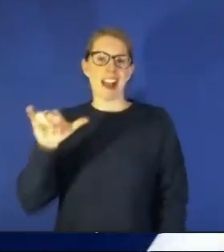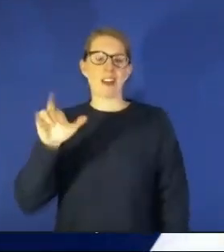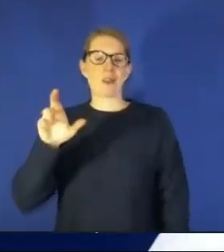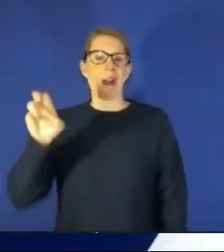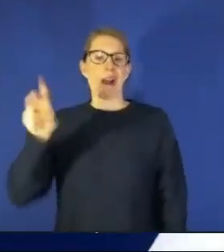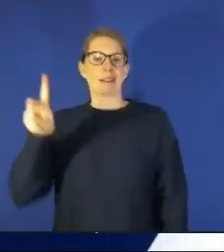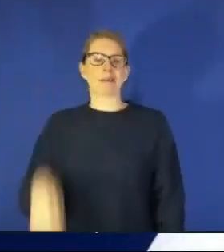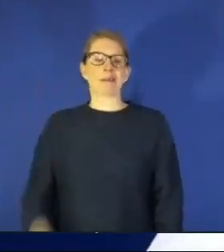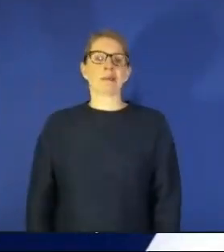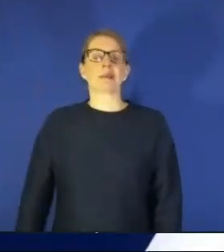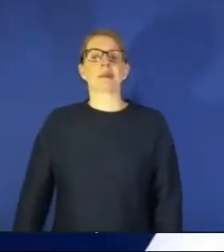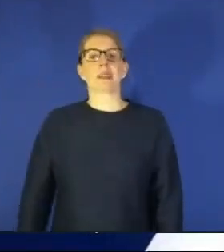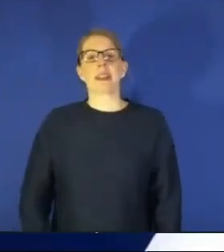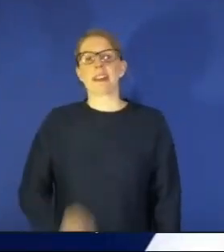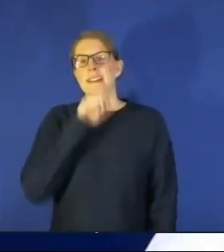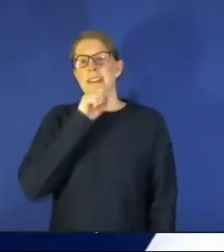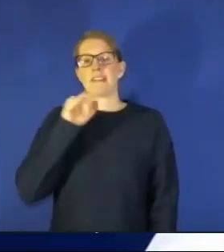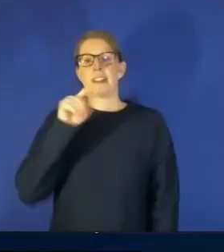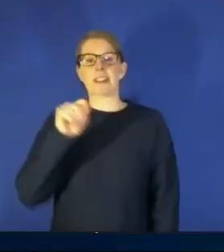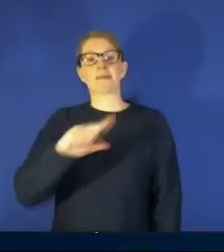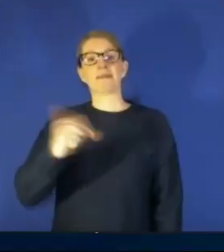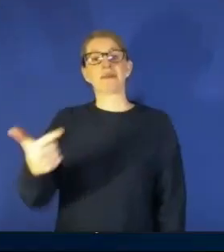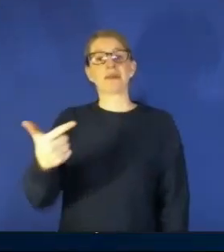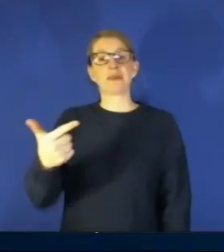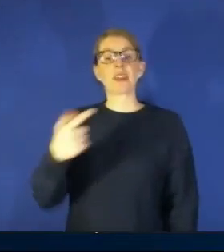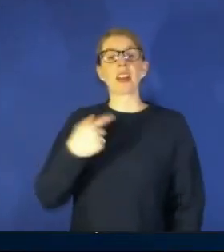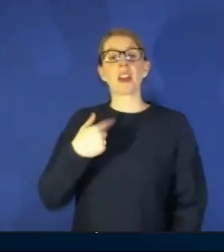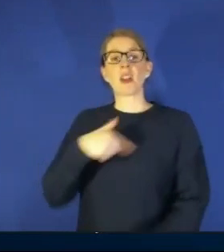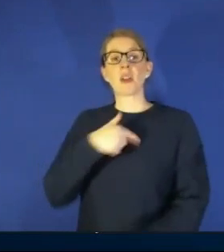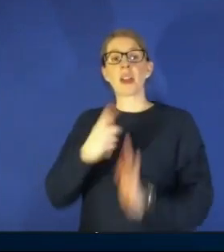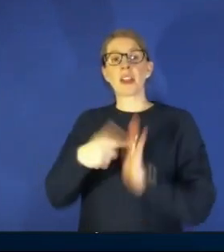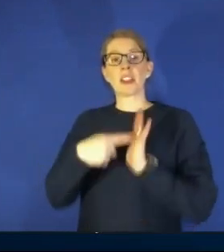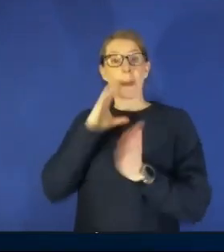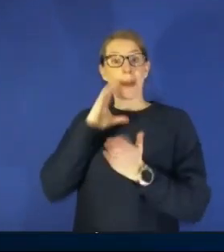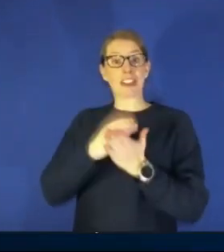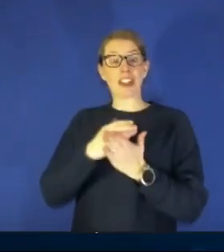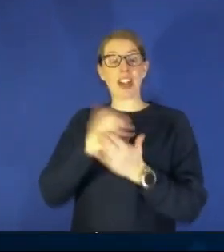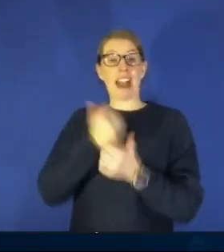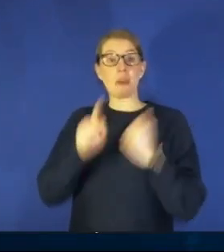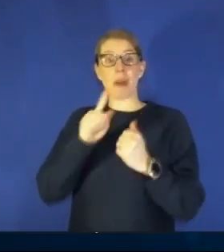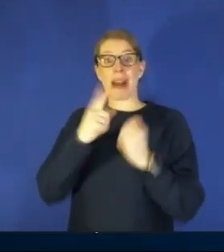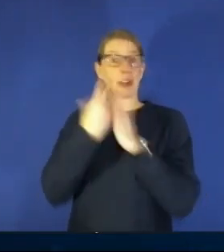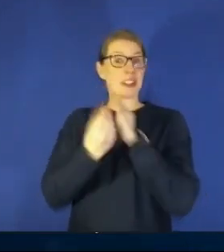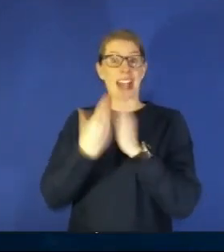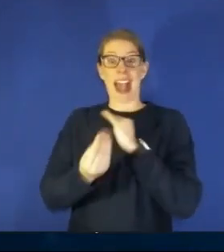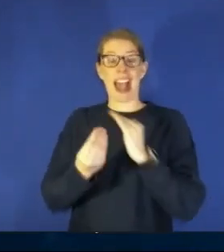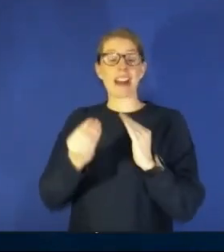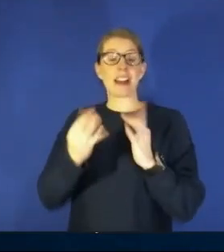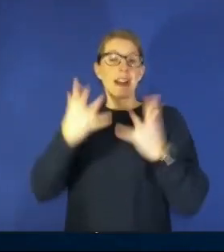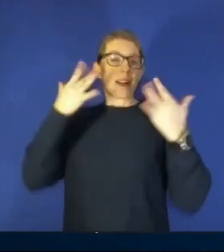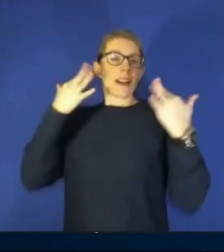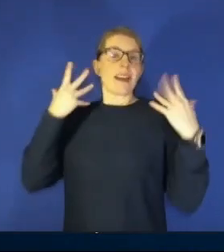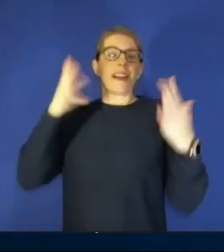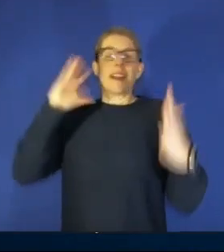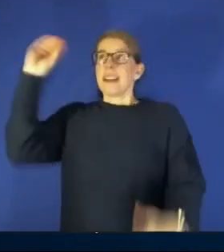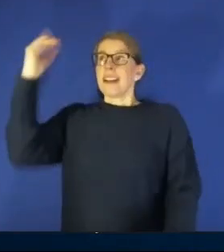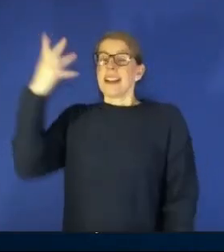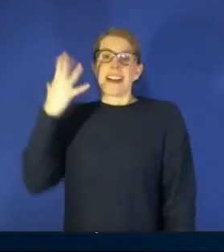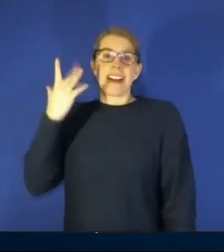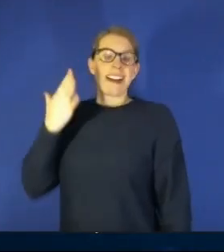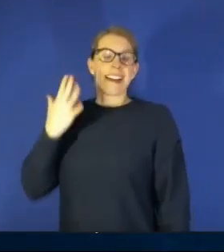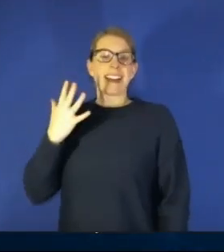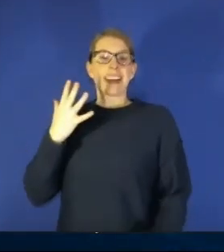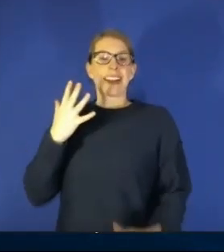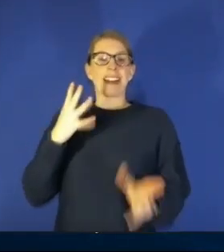Love it, Dr. Kalender-Rich. When we show those photos of everyone being outside, fresh air, sunshine, taking time away with